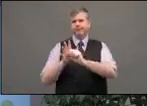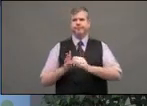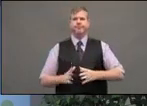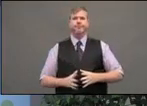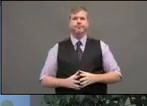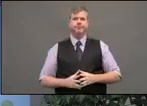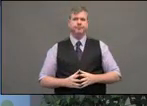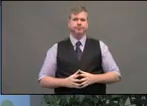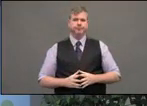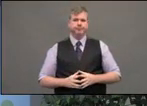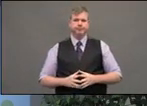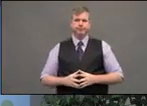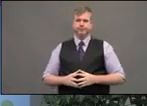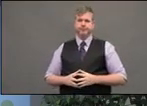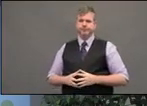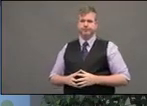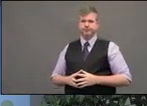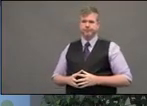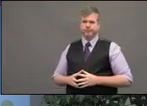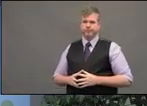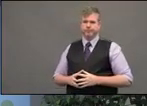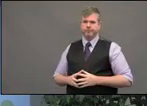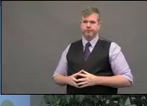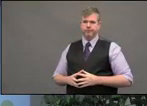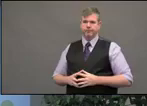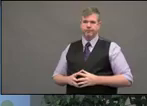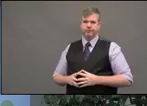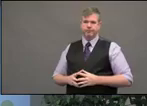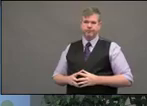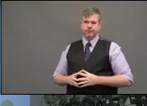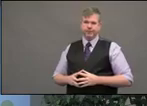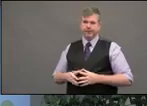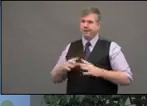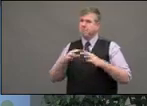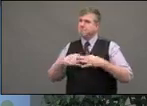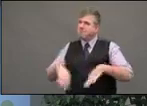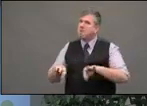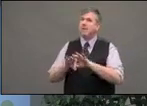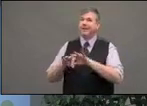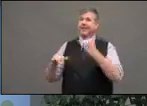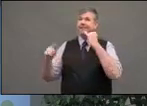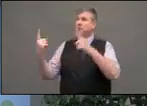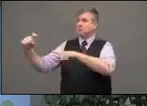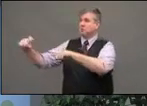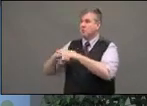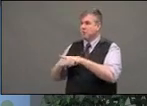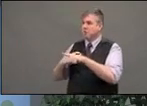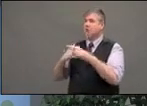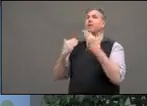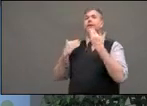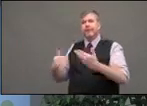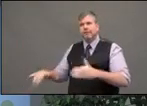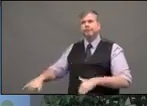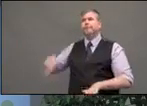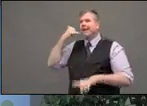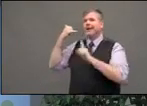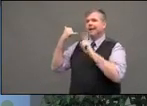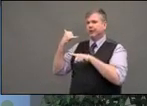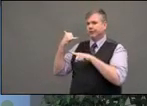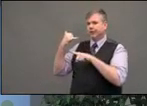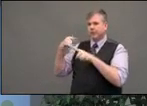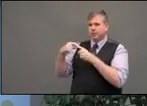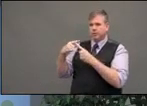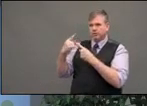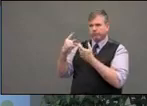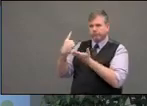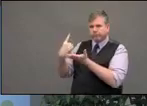is it important for you to take that call to protect others, but the call may be coming to notify you of an exposure, and we want to make sure you're able to get